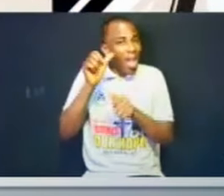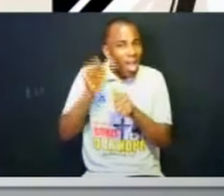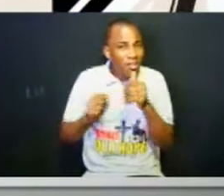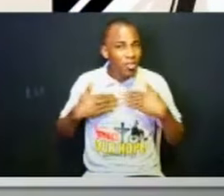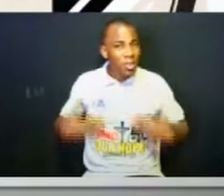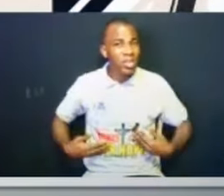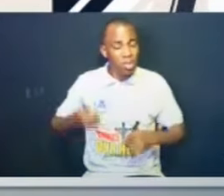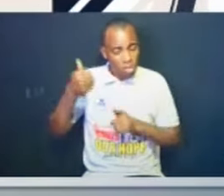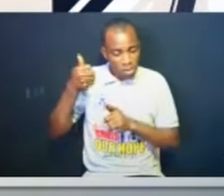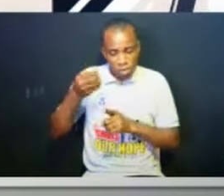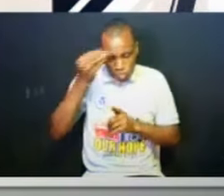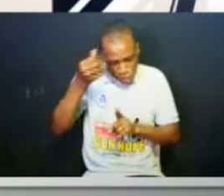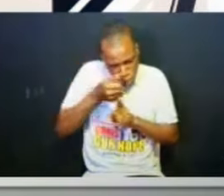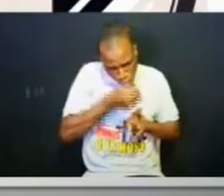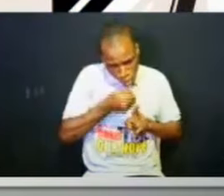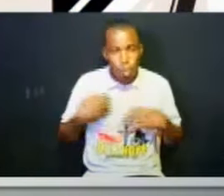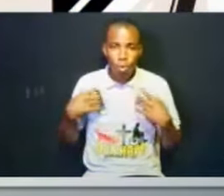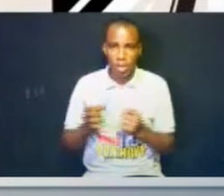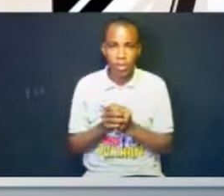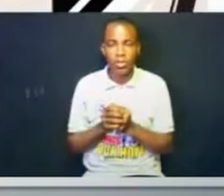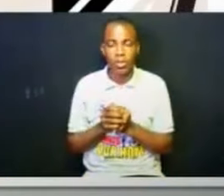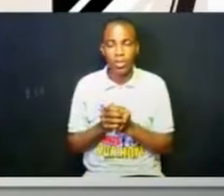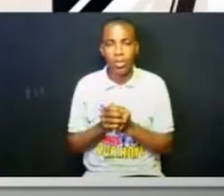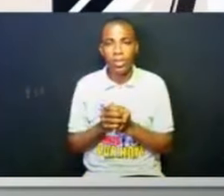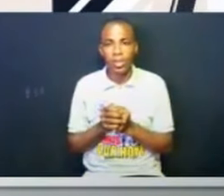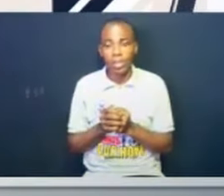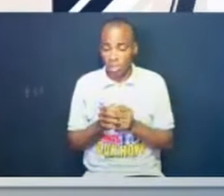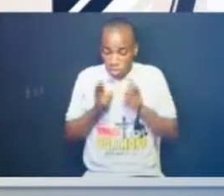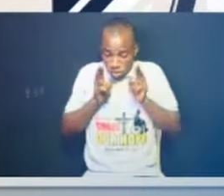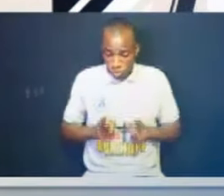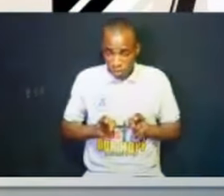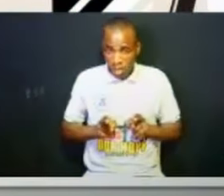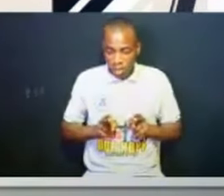self-aware. He is able to stand aside his